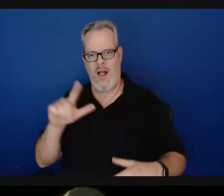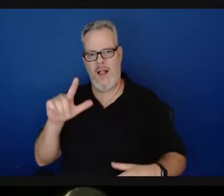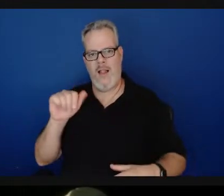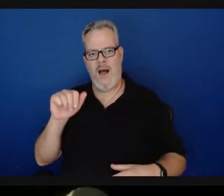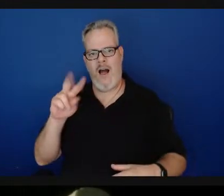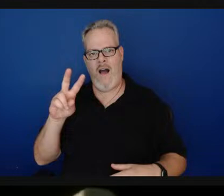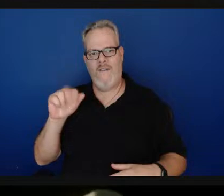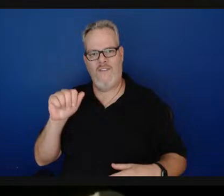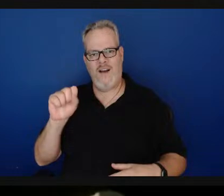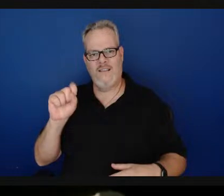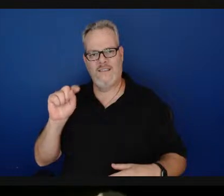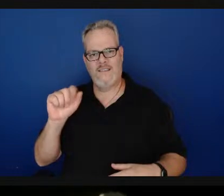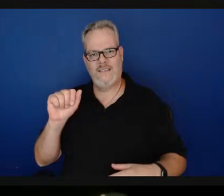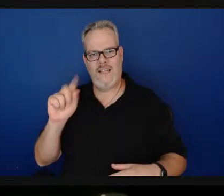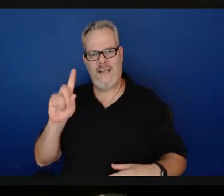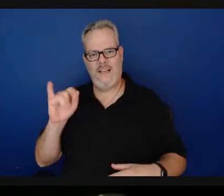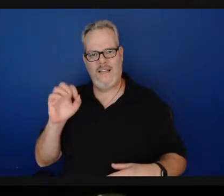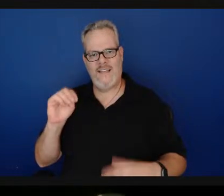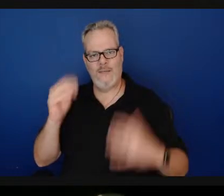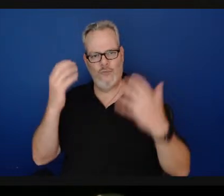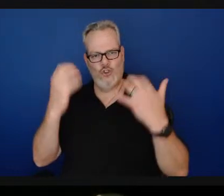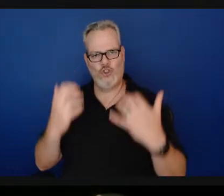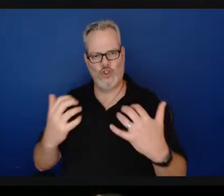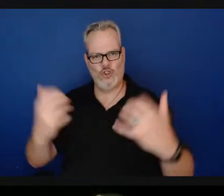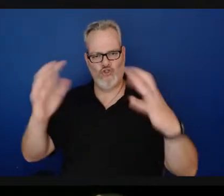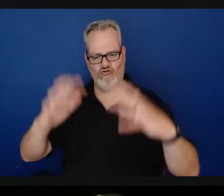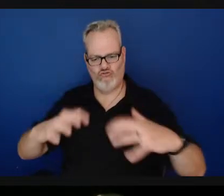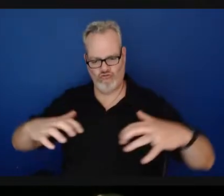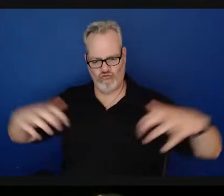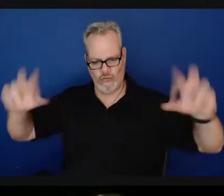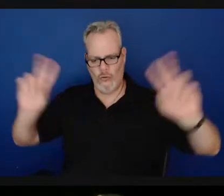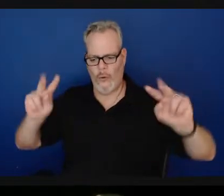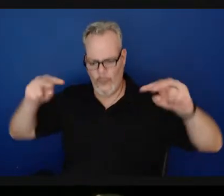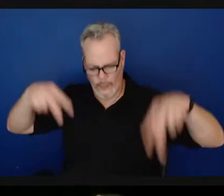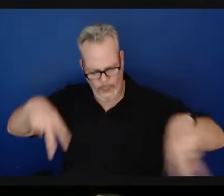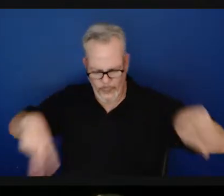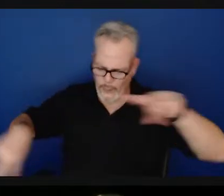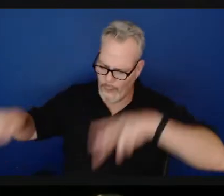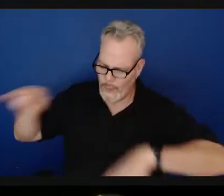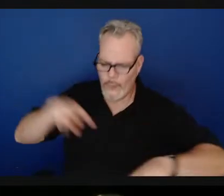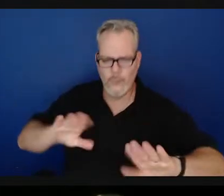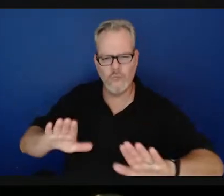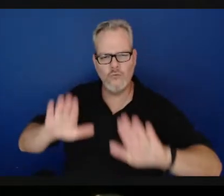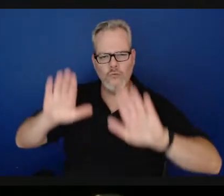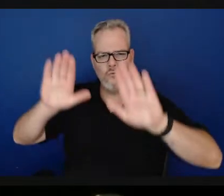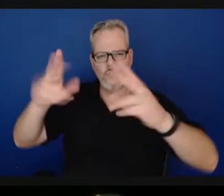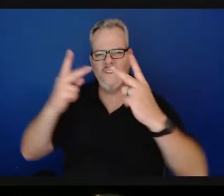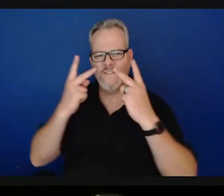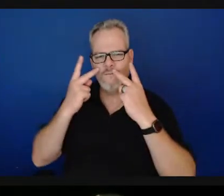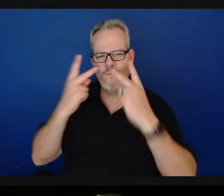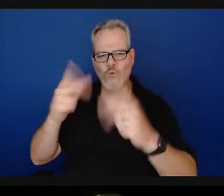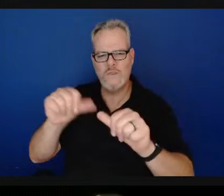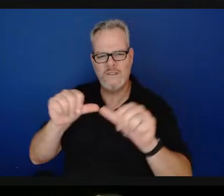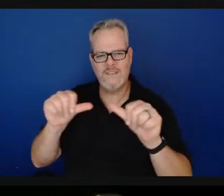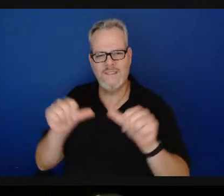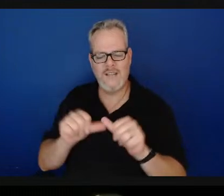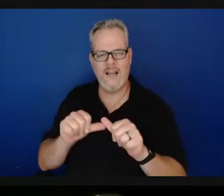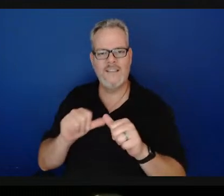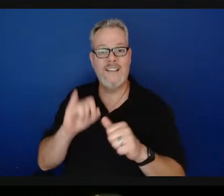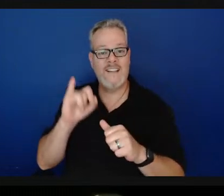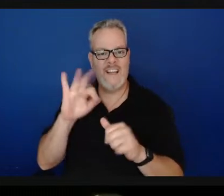in a giant bowl. It can't escape out of there over top of the ground. And are great view sites all around if you can stay clear of the gas, right?